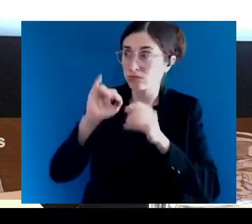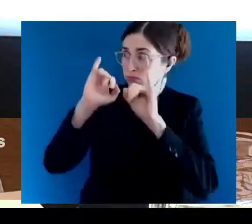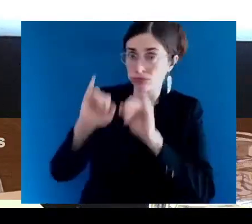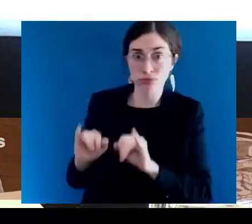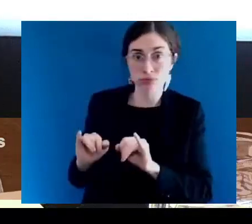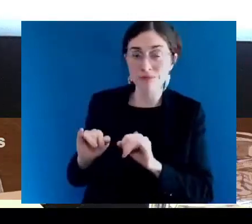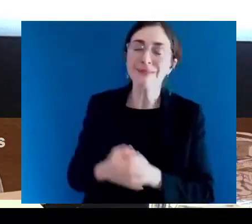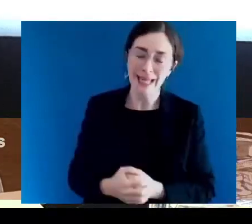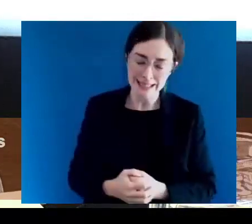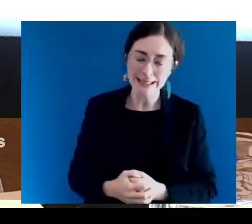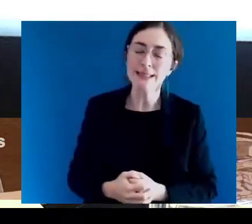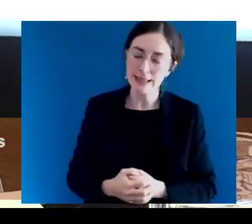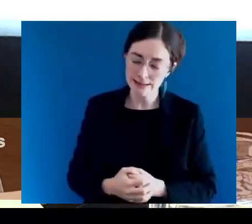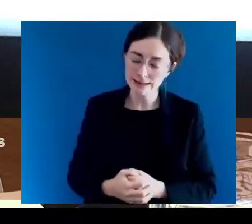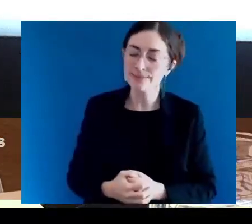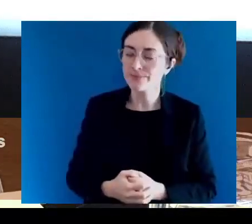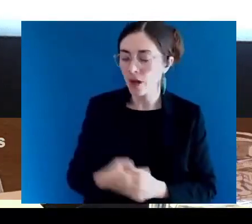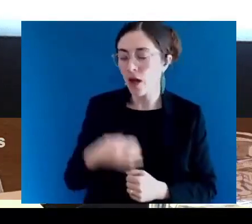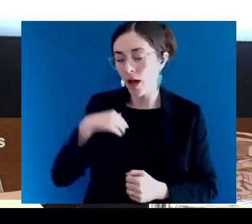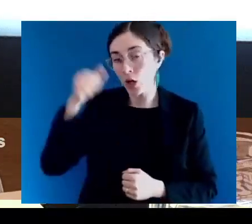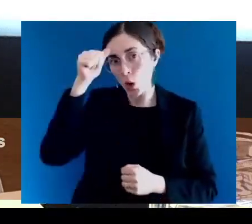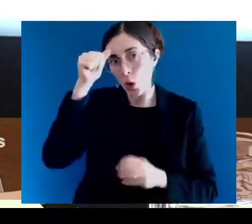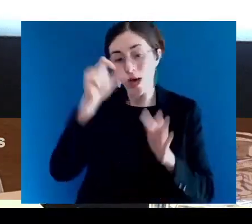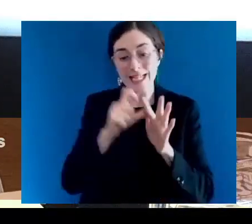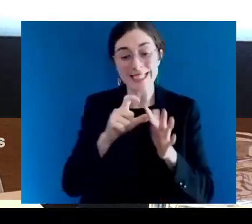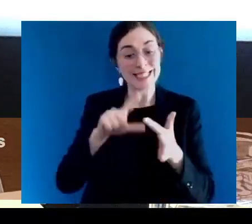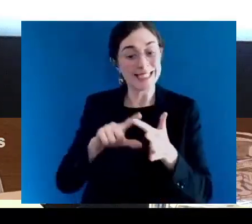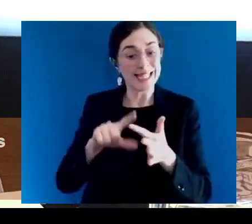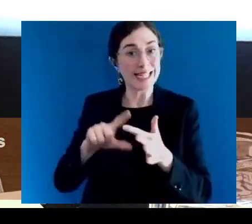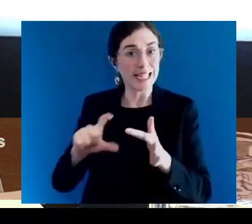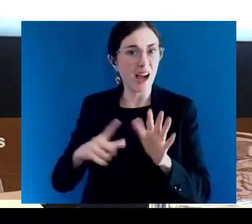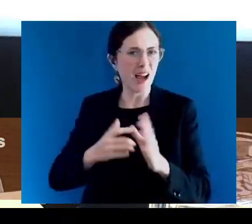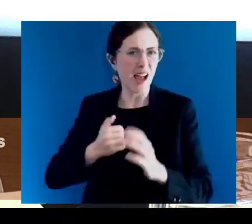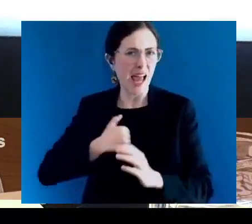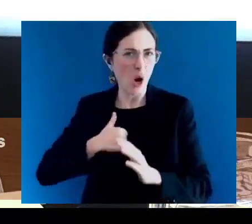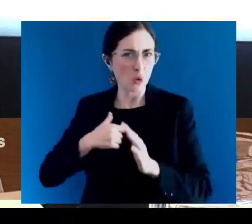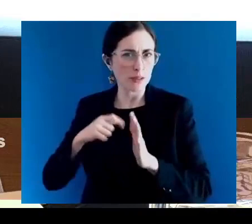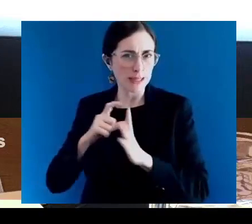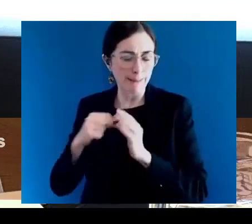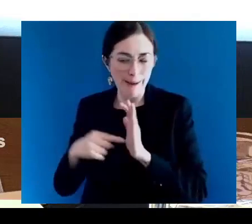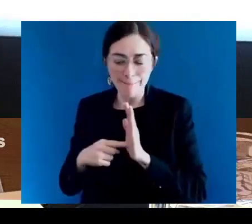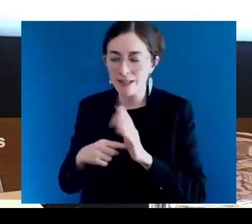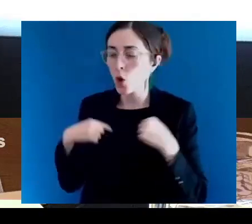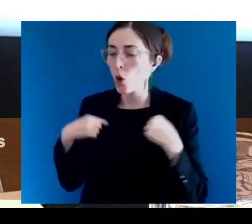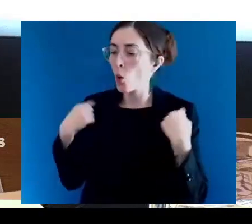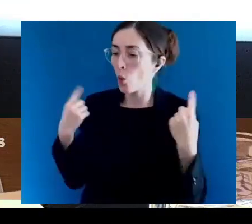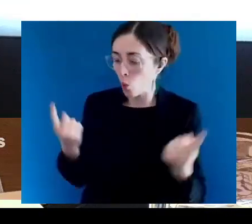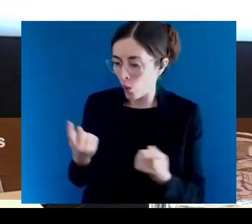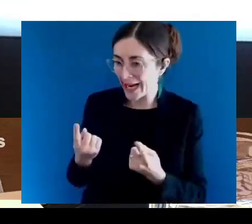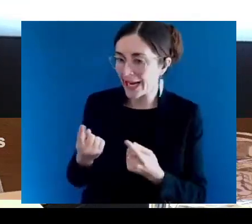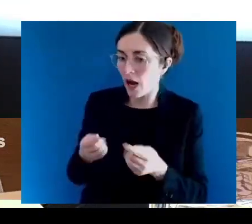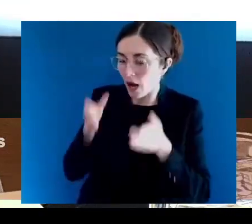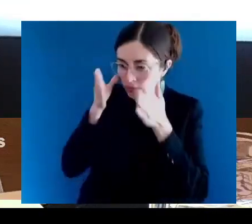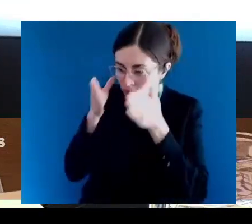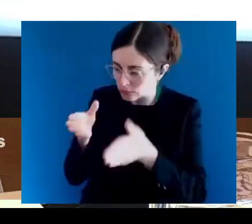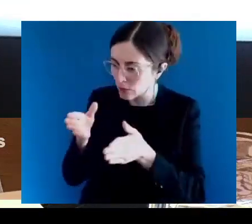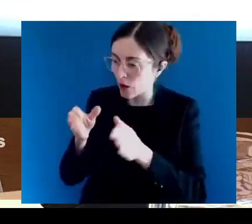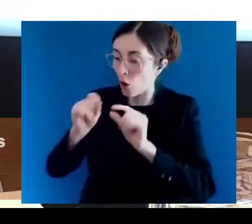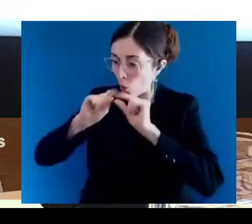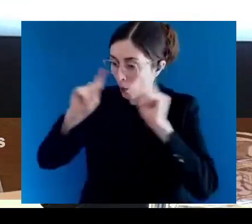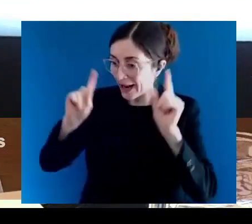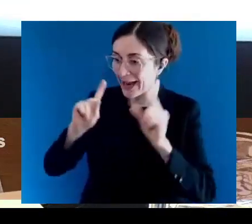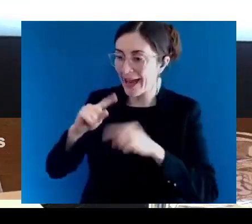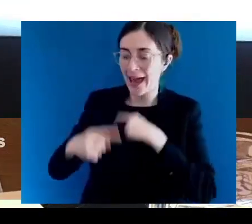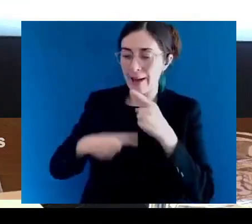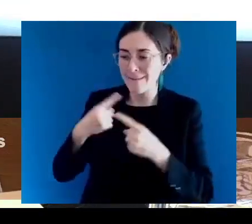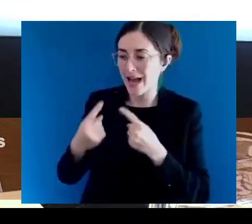DECA has is turning its mind to the lack of transparency and real time sharing